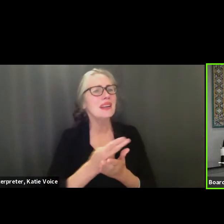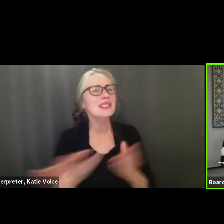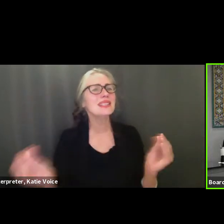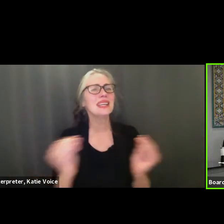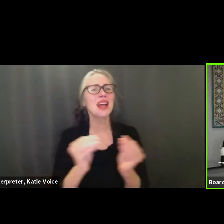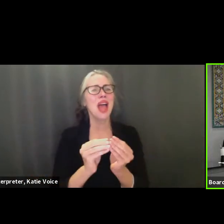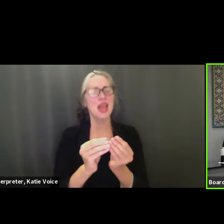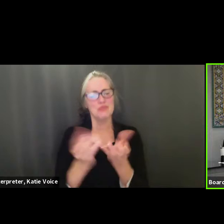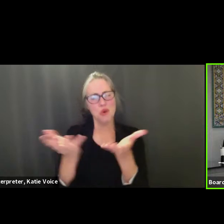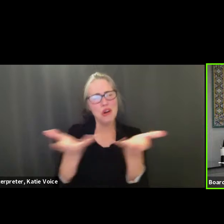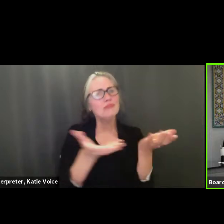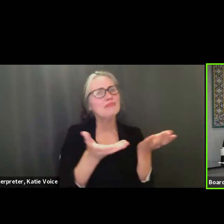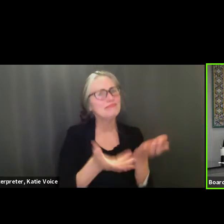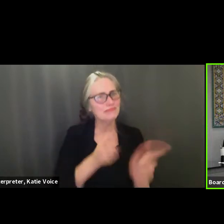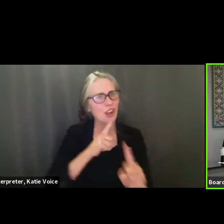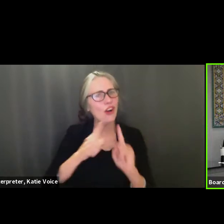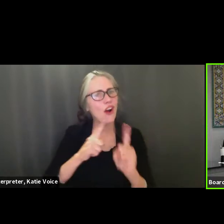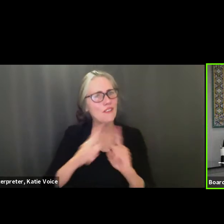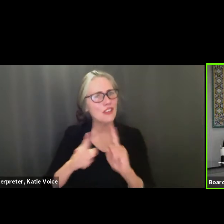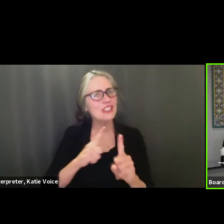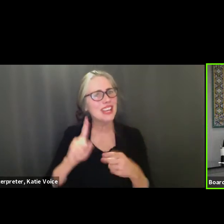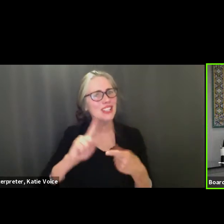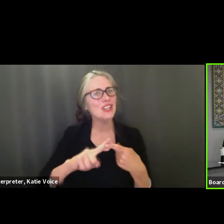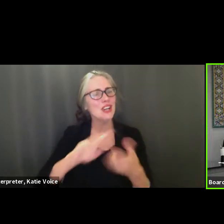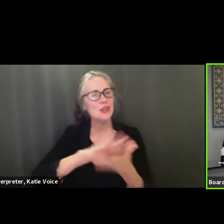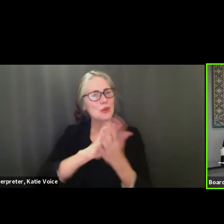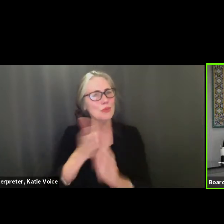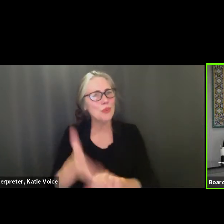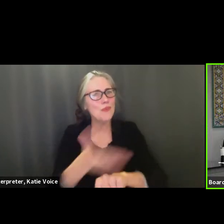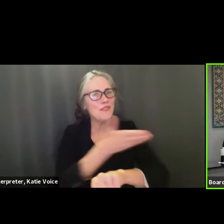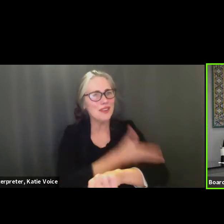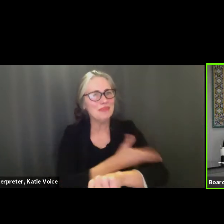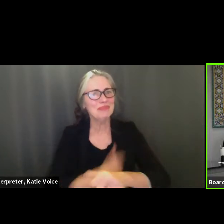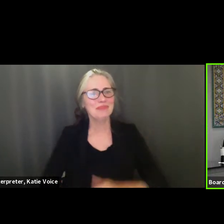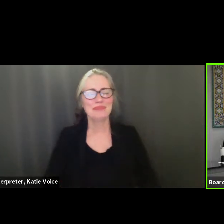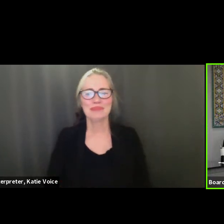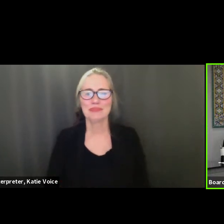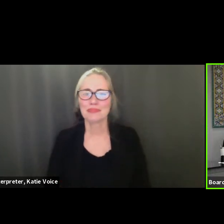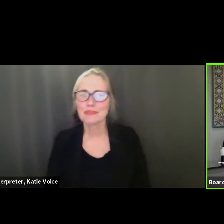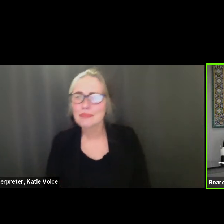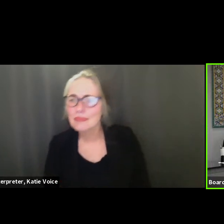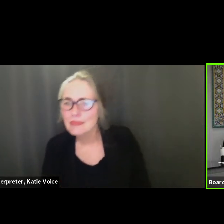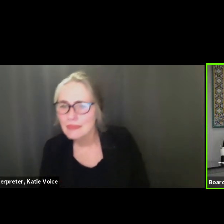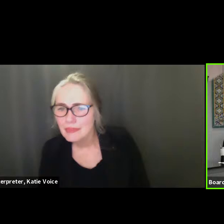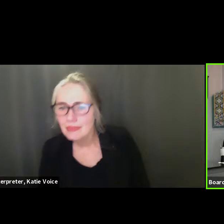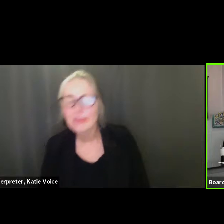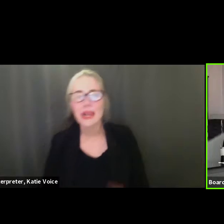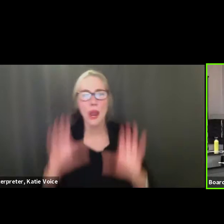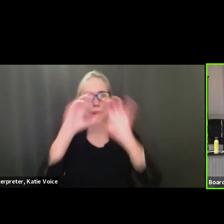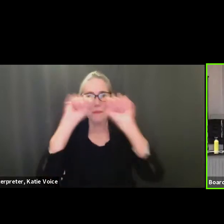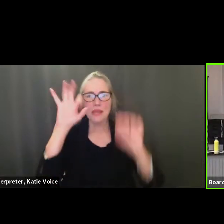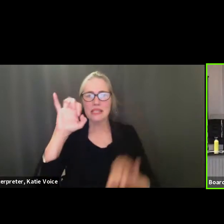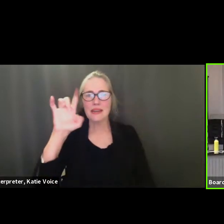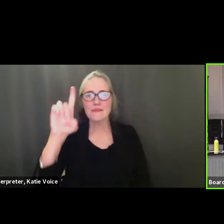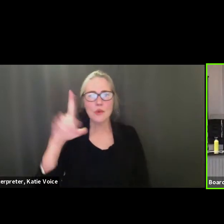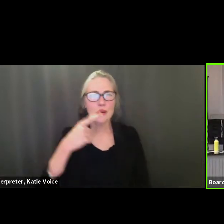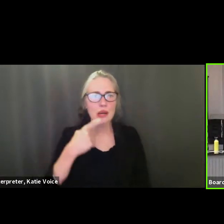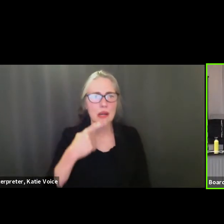Thank you. Thank you. Ms. Sims-Moten, please. Yes, thank you. I'd like to start out saying it